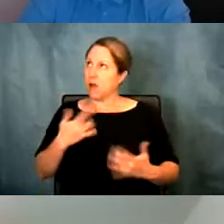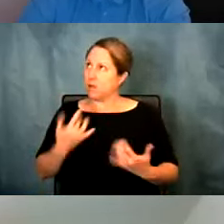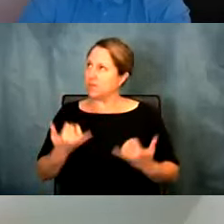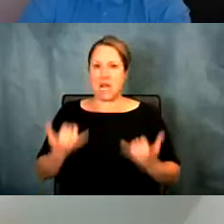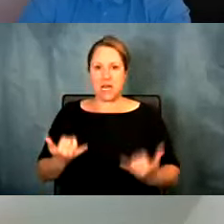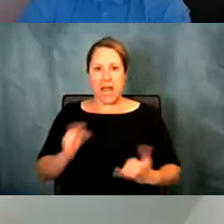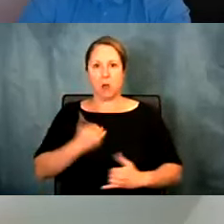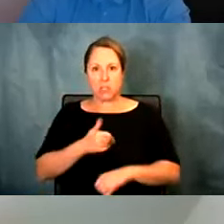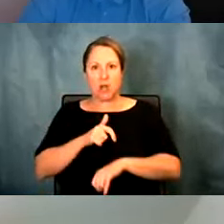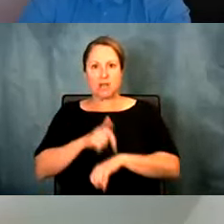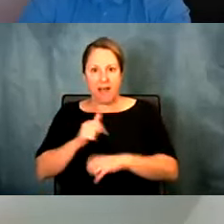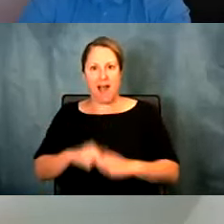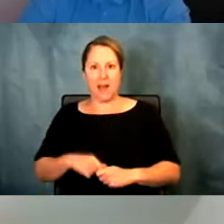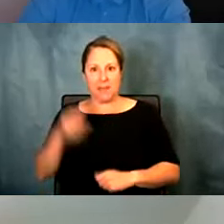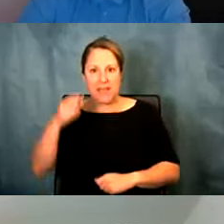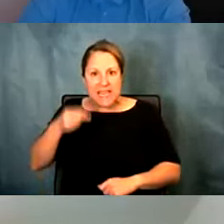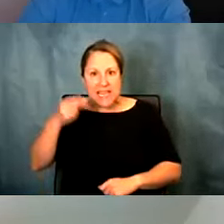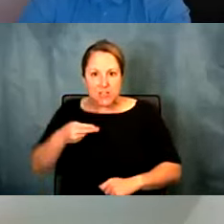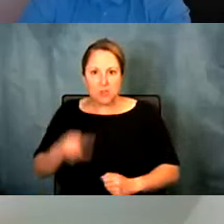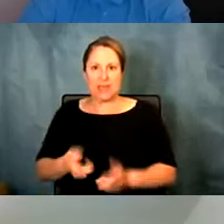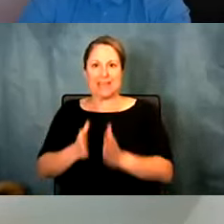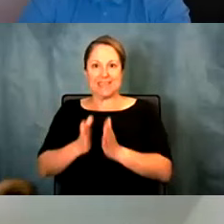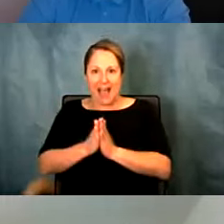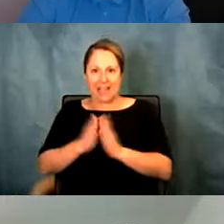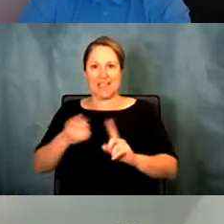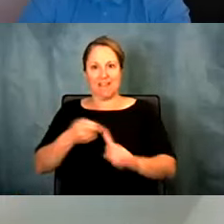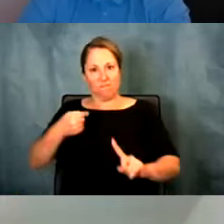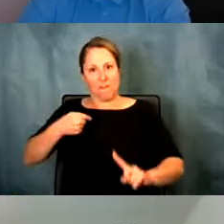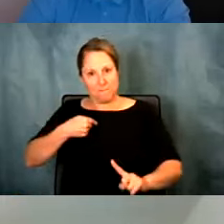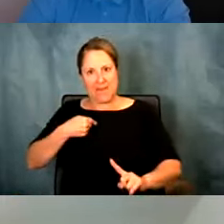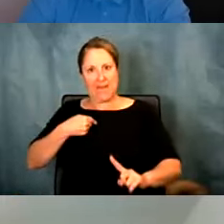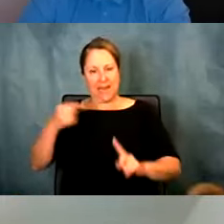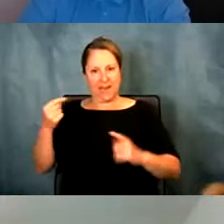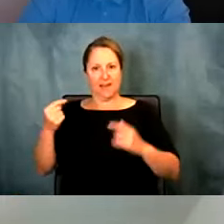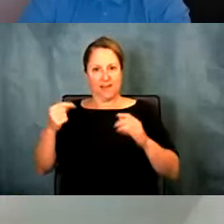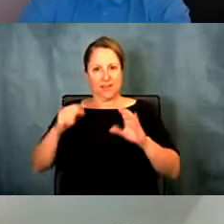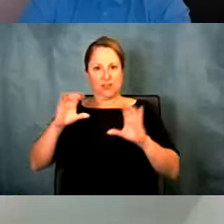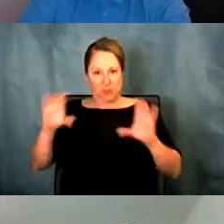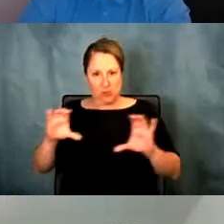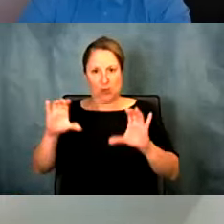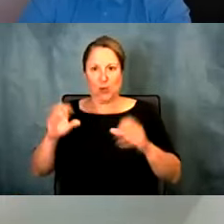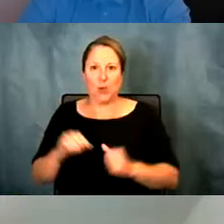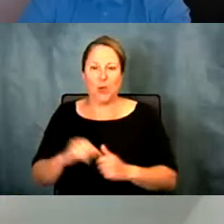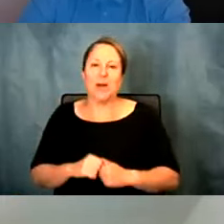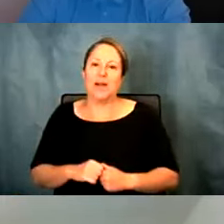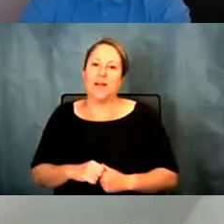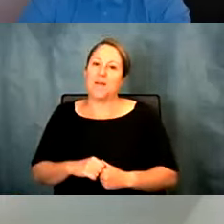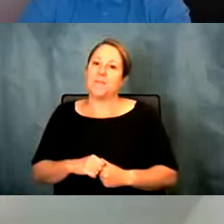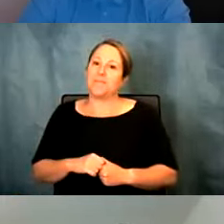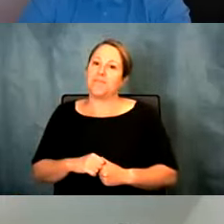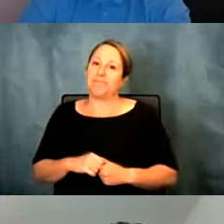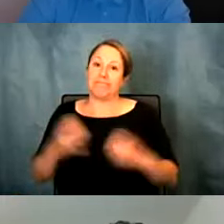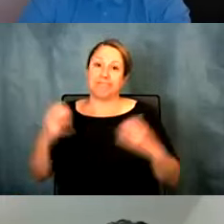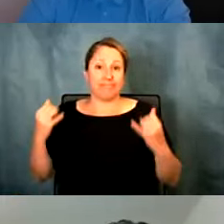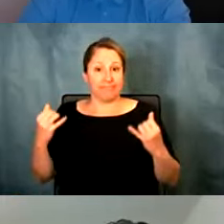what history is asking us to do. We are going to step up to this challenge. At this particular point in